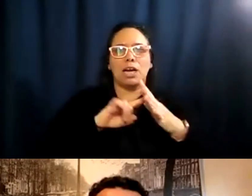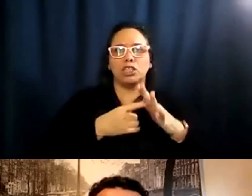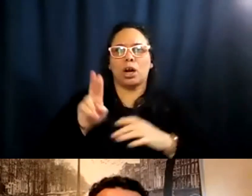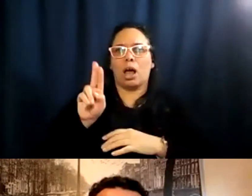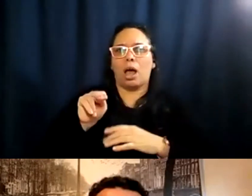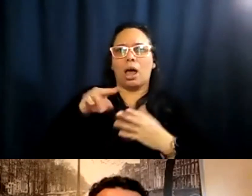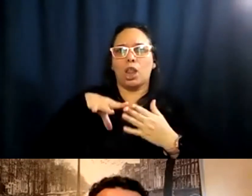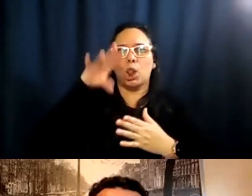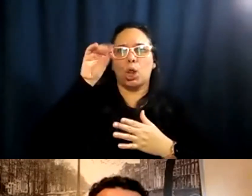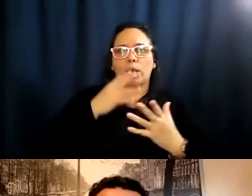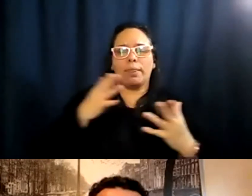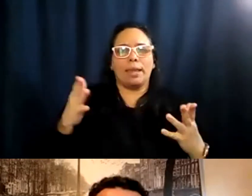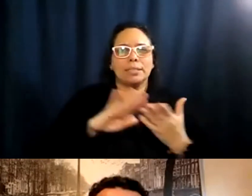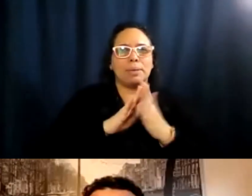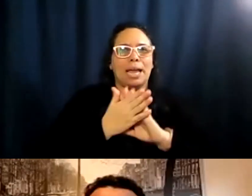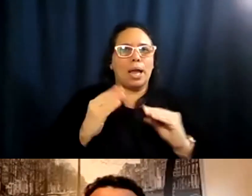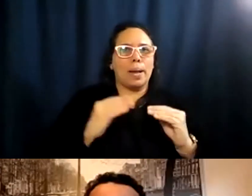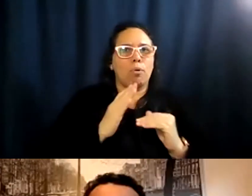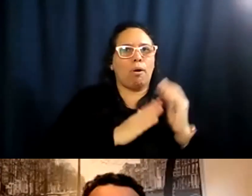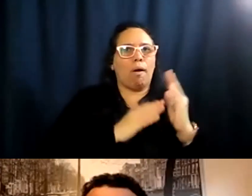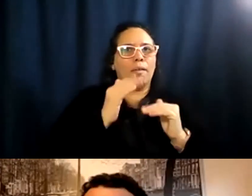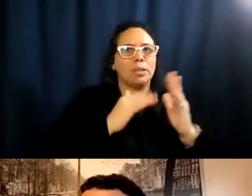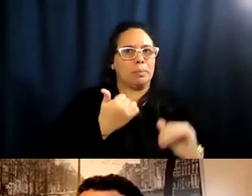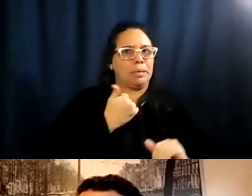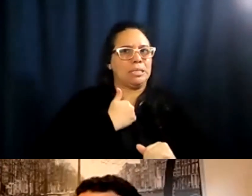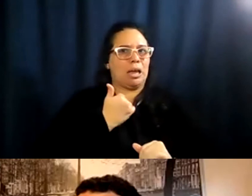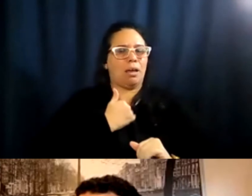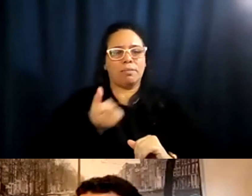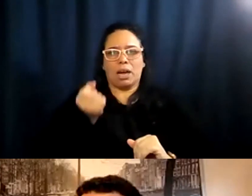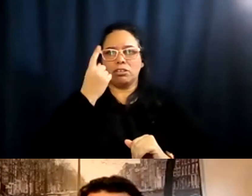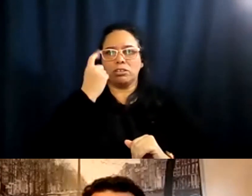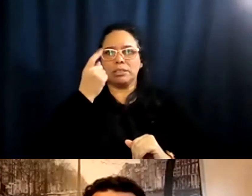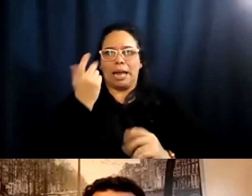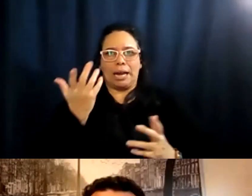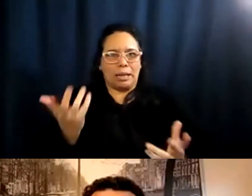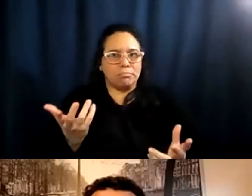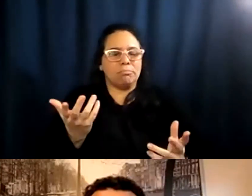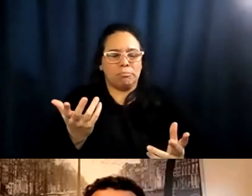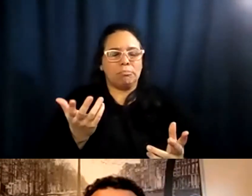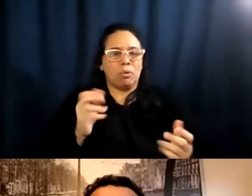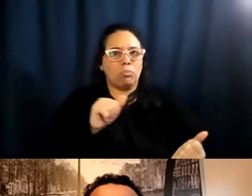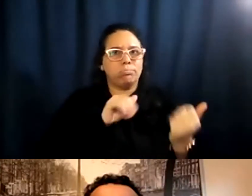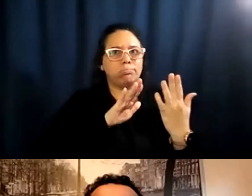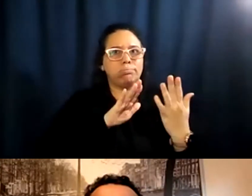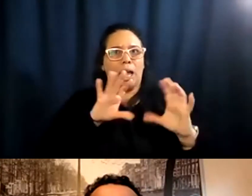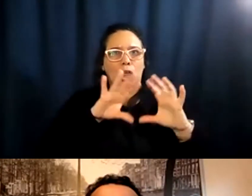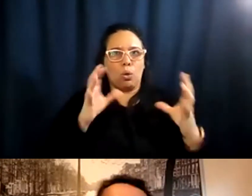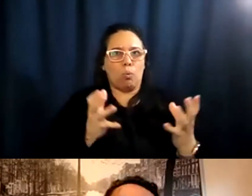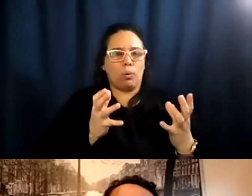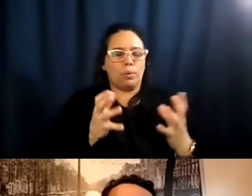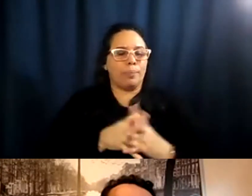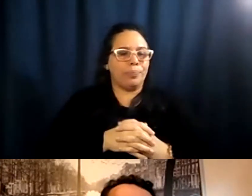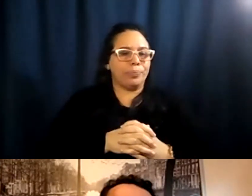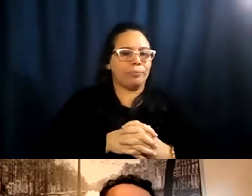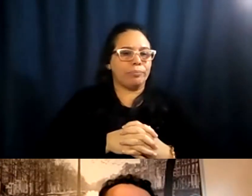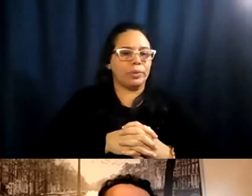more comfortable with myself and understanding, you know, exactly what we're facing in the world. And I think one thing to like